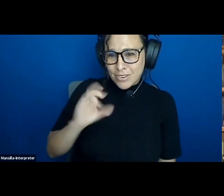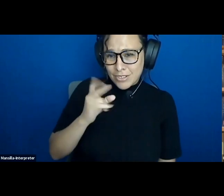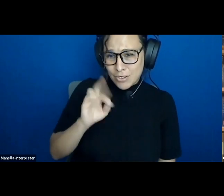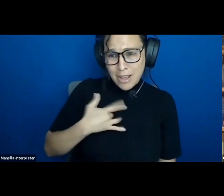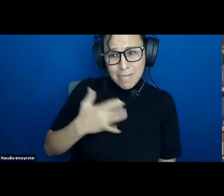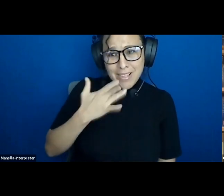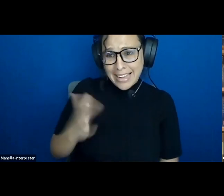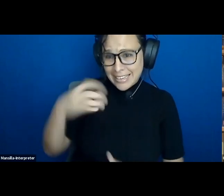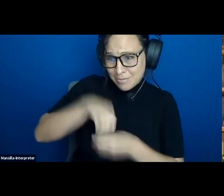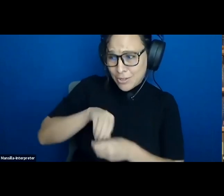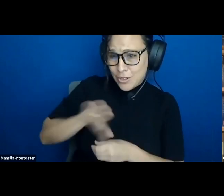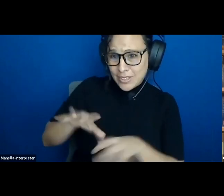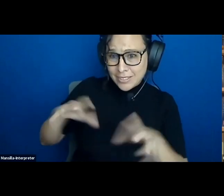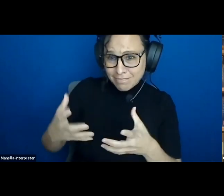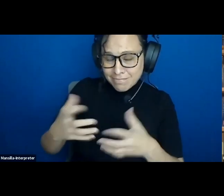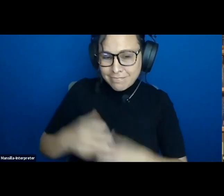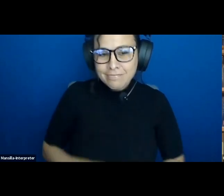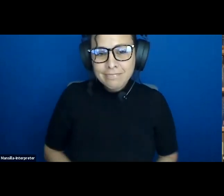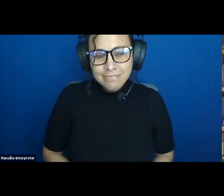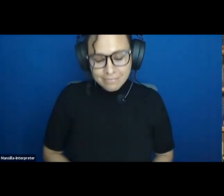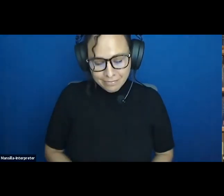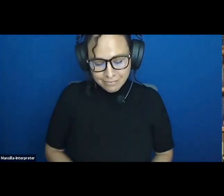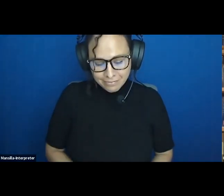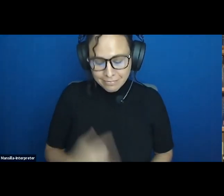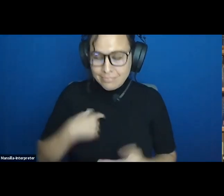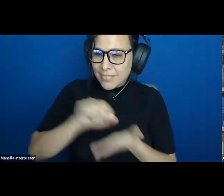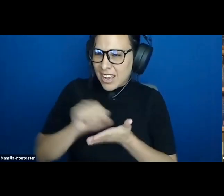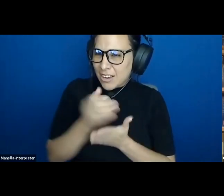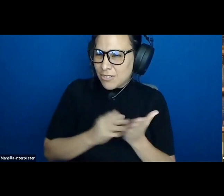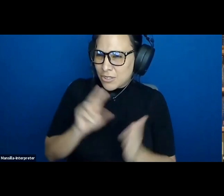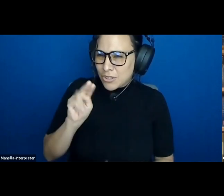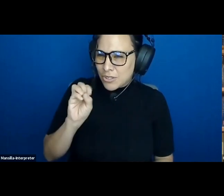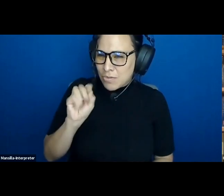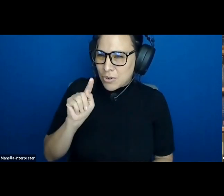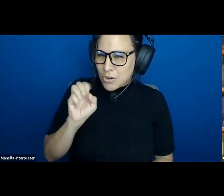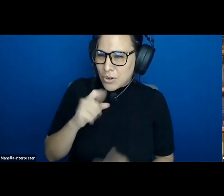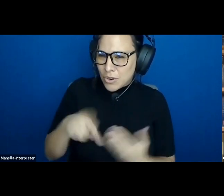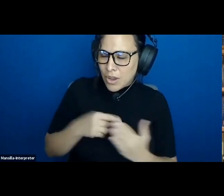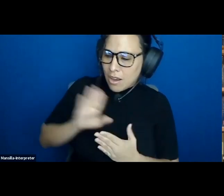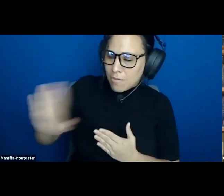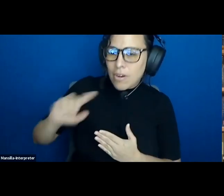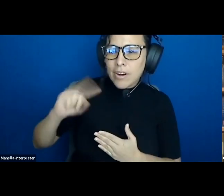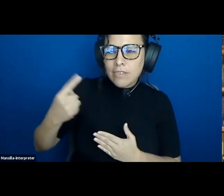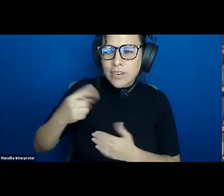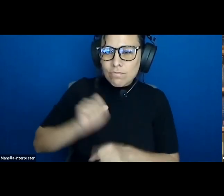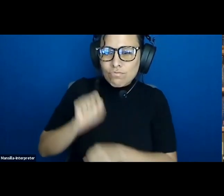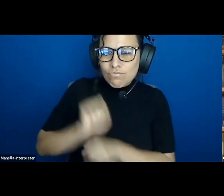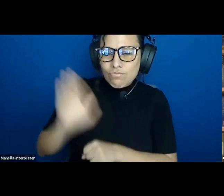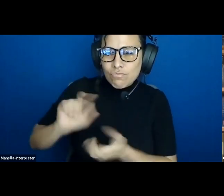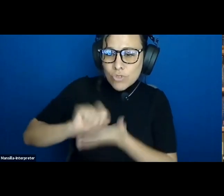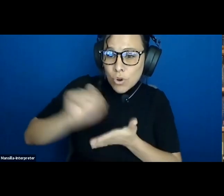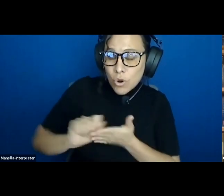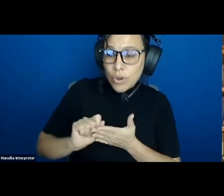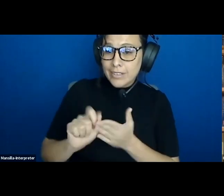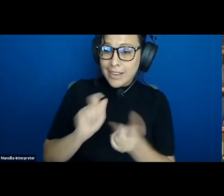these. So I wrote some notes on Margaret's first steps in writing, editing,